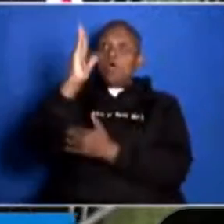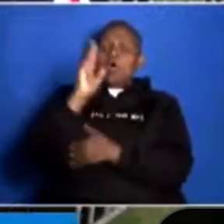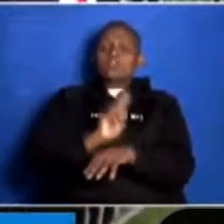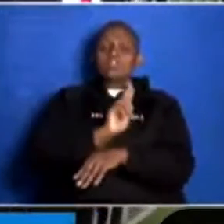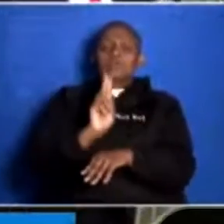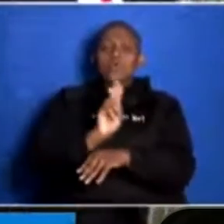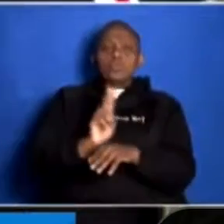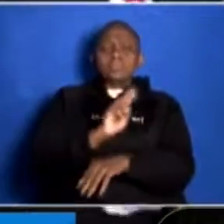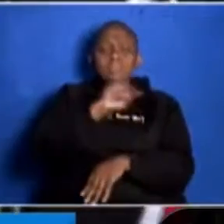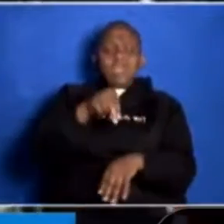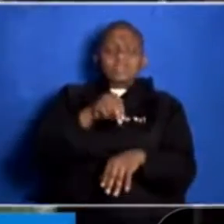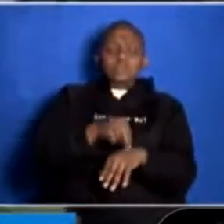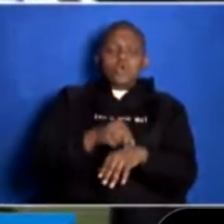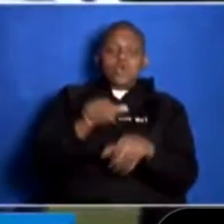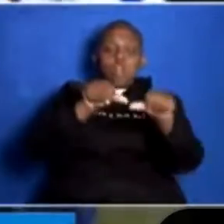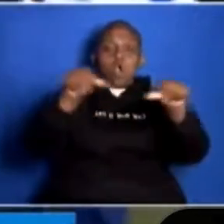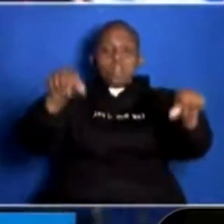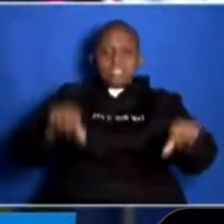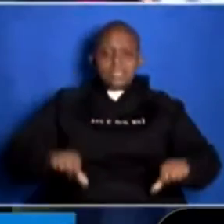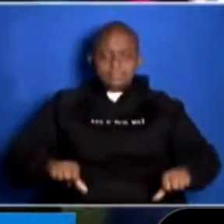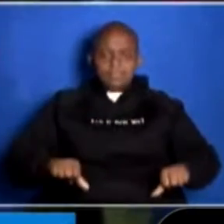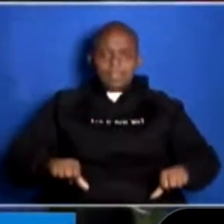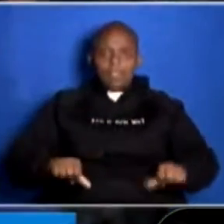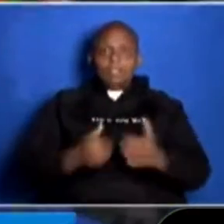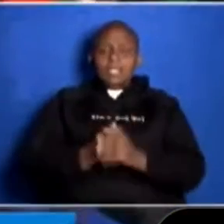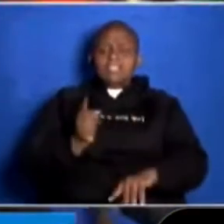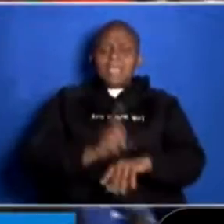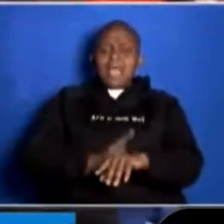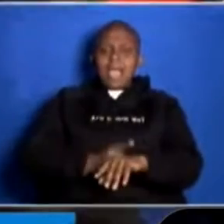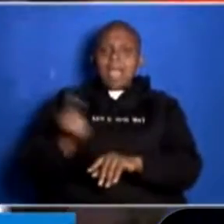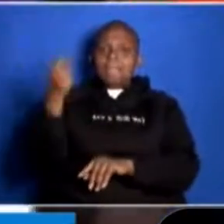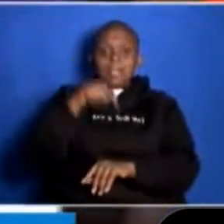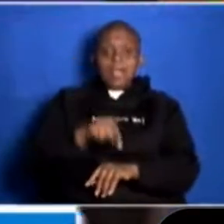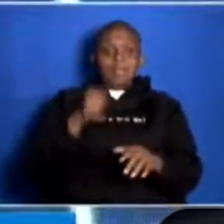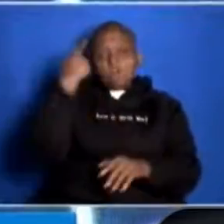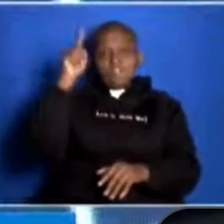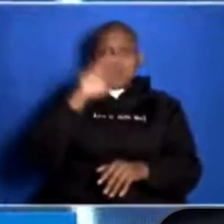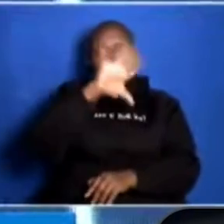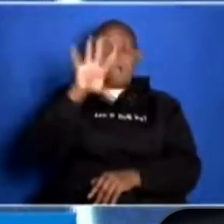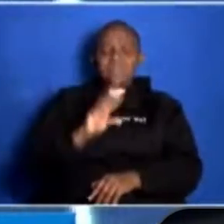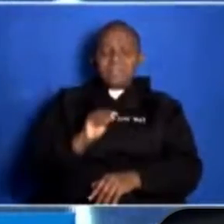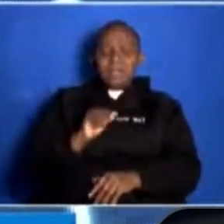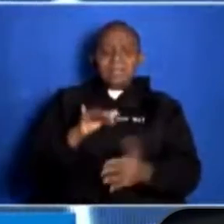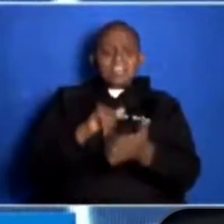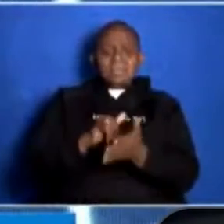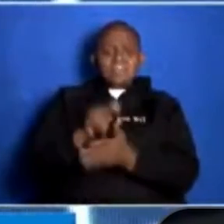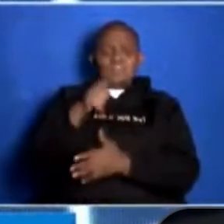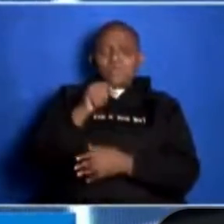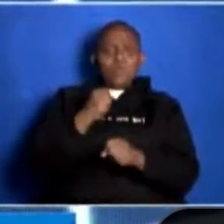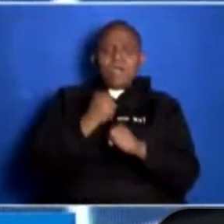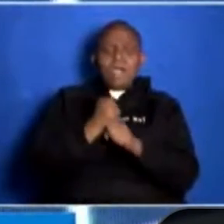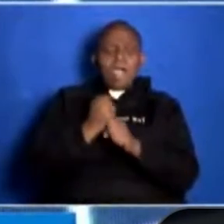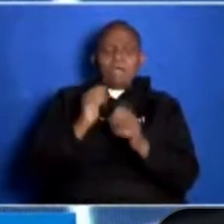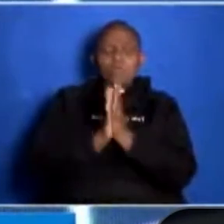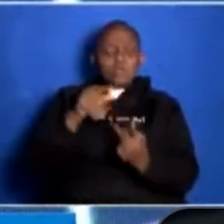altar. Mungu anatumia madhabahu ya kitaifa. And the moment has come in Africa. Na wakati umewadia Afrika. That we no longer going to operate with